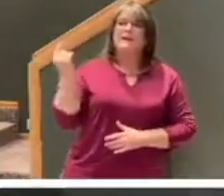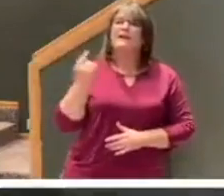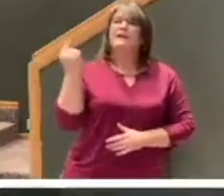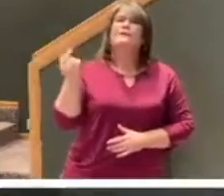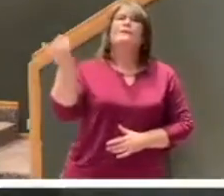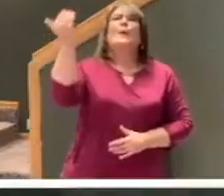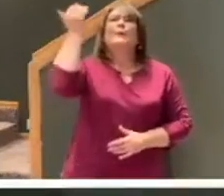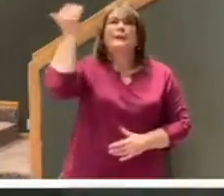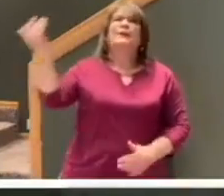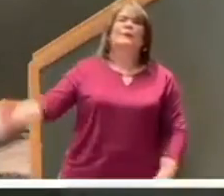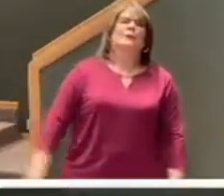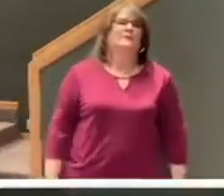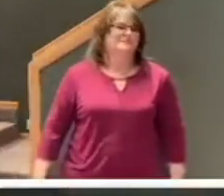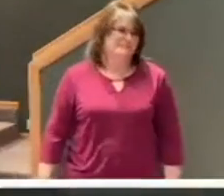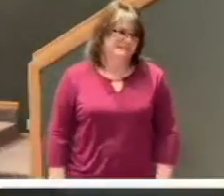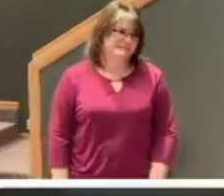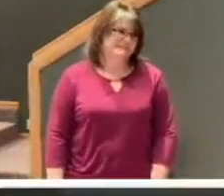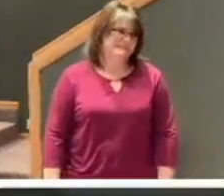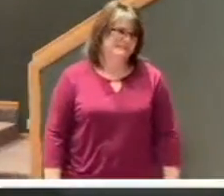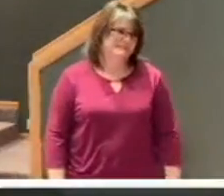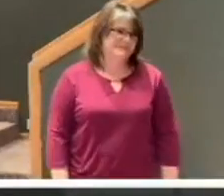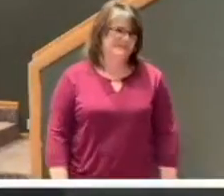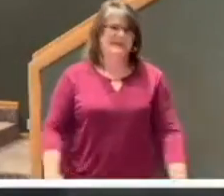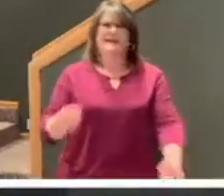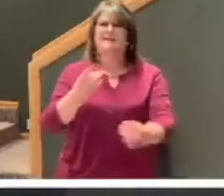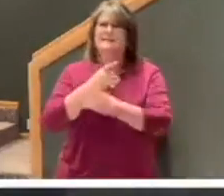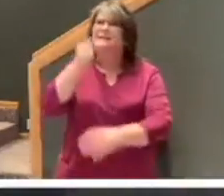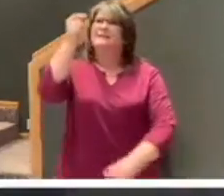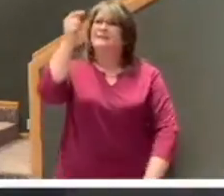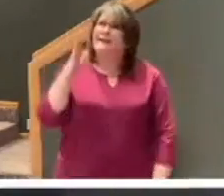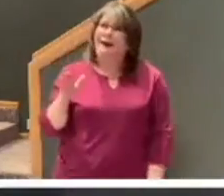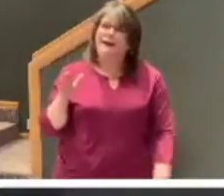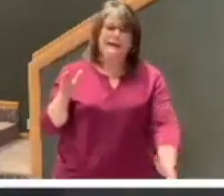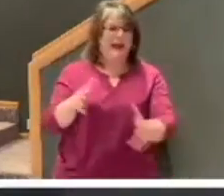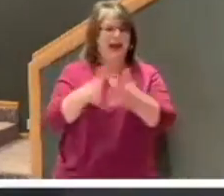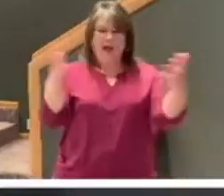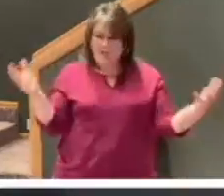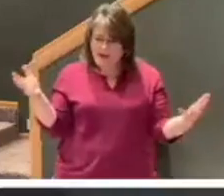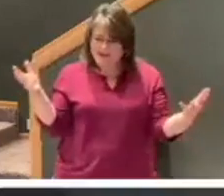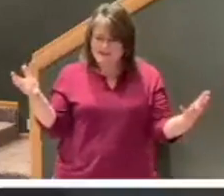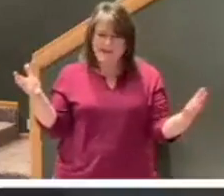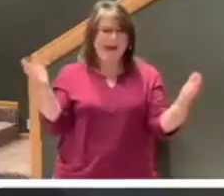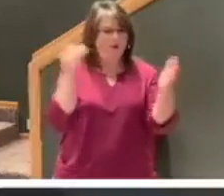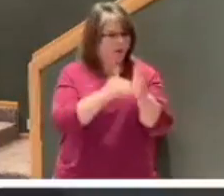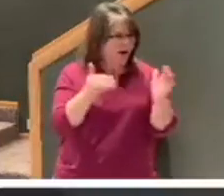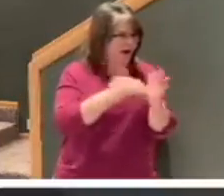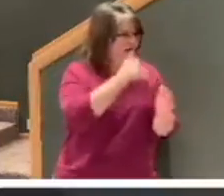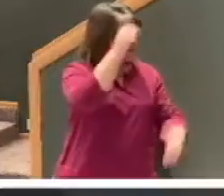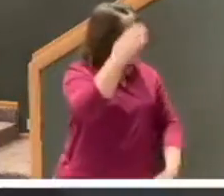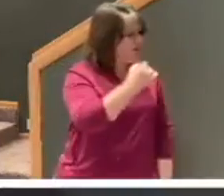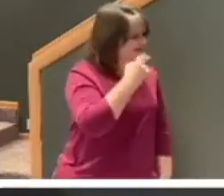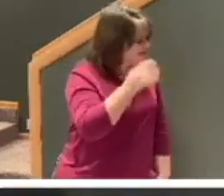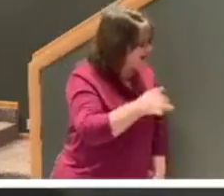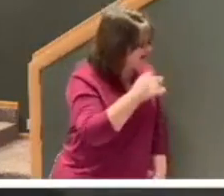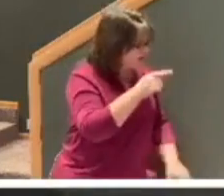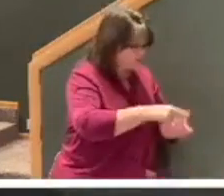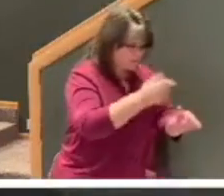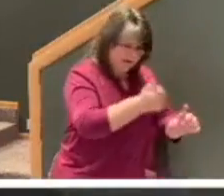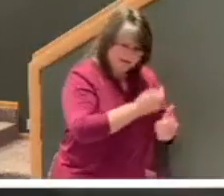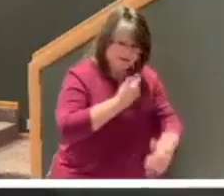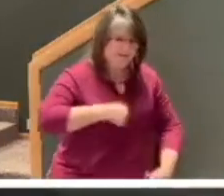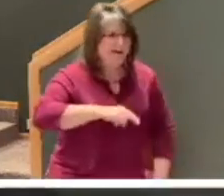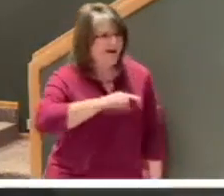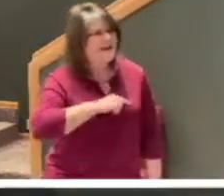only knew, dear God, how often does God say that to each one of